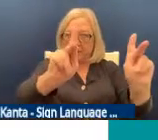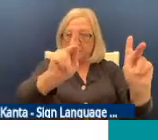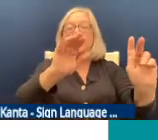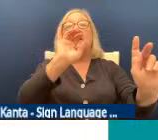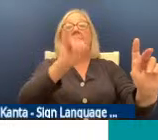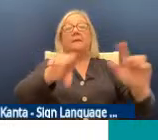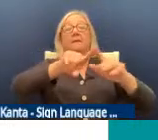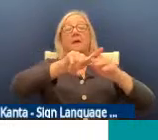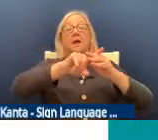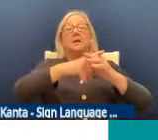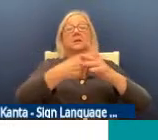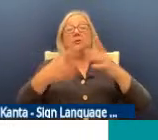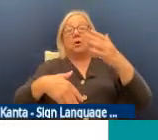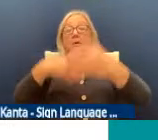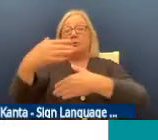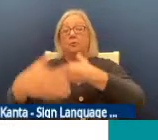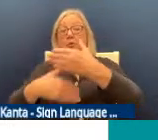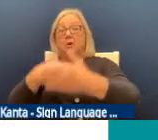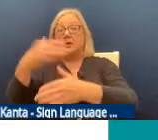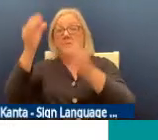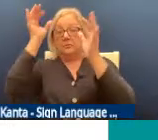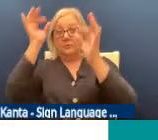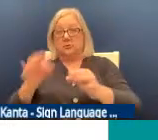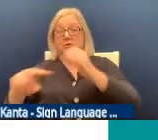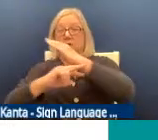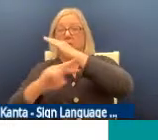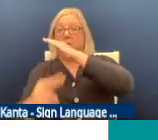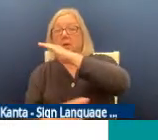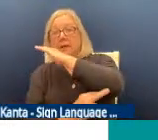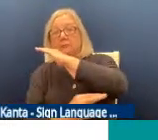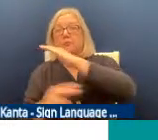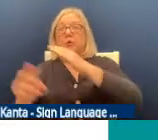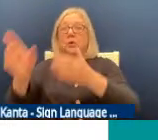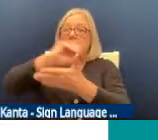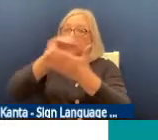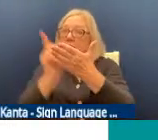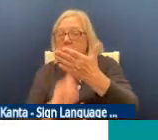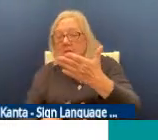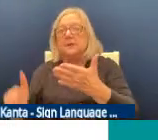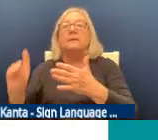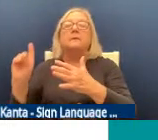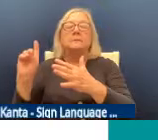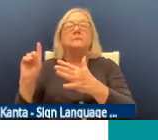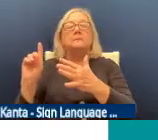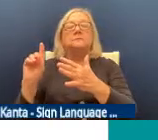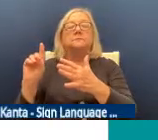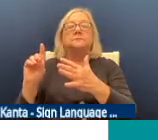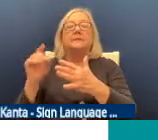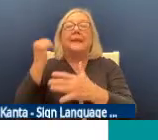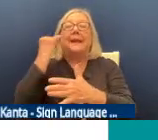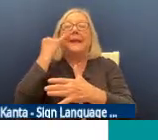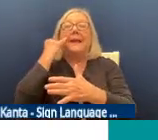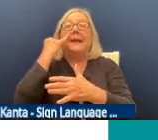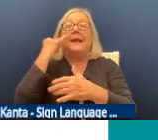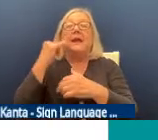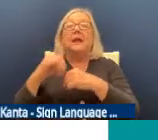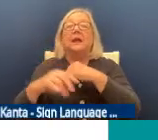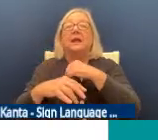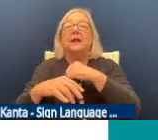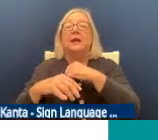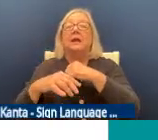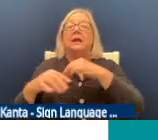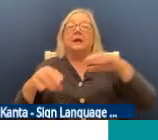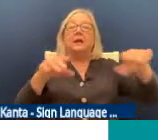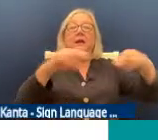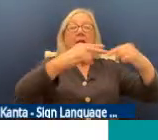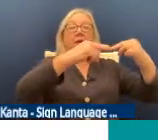determining the bridge configuration that we're building, whether this will be a fixed span or a movable span